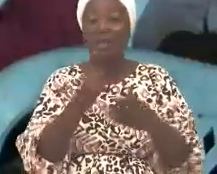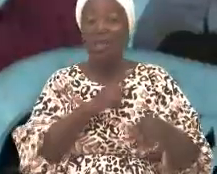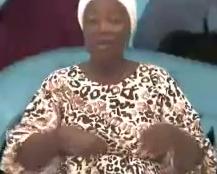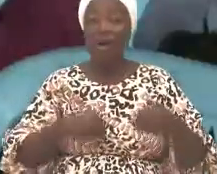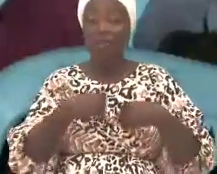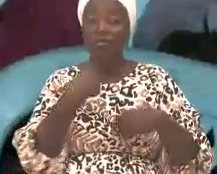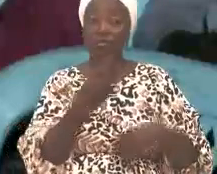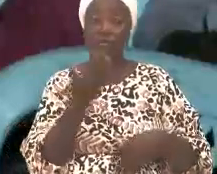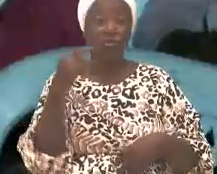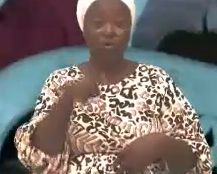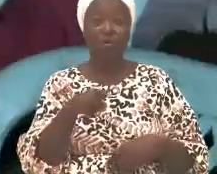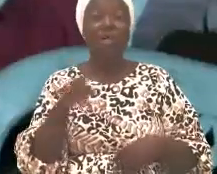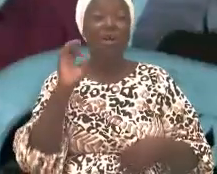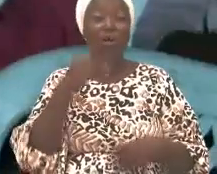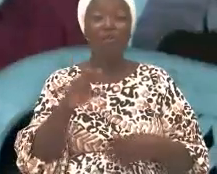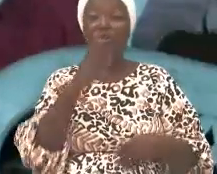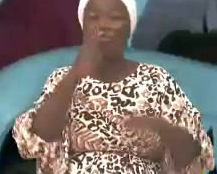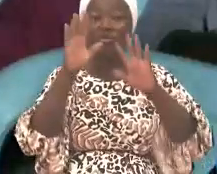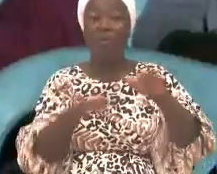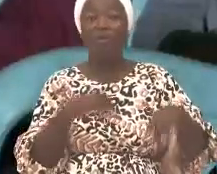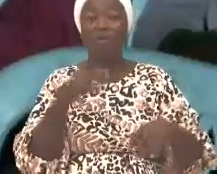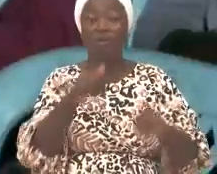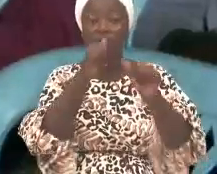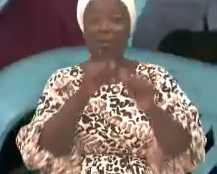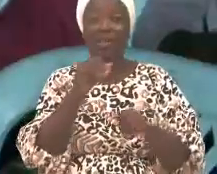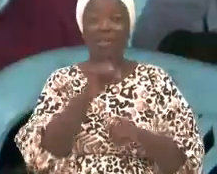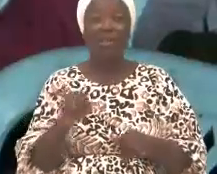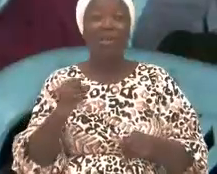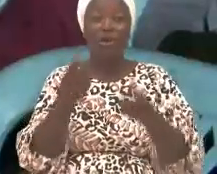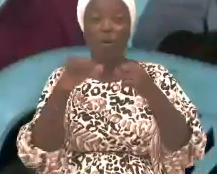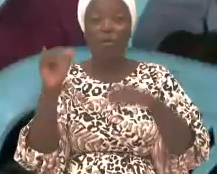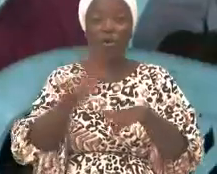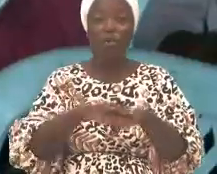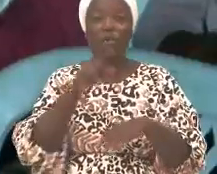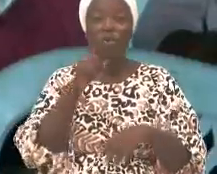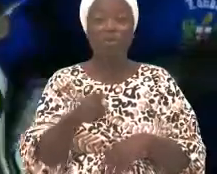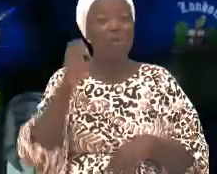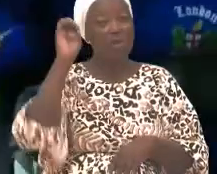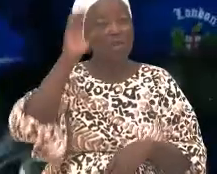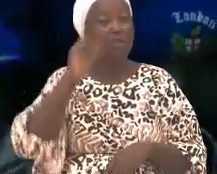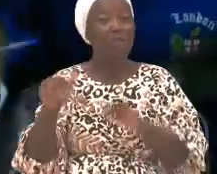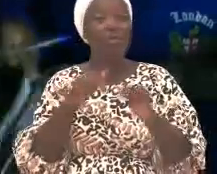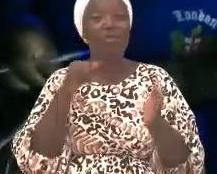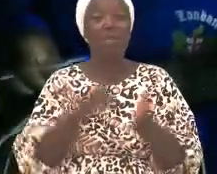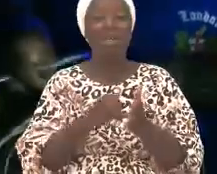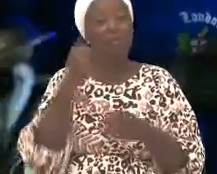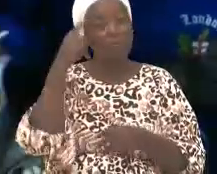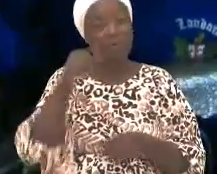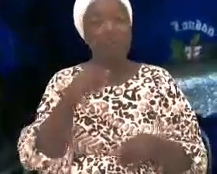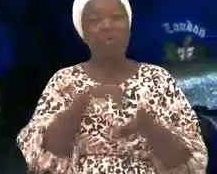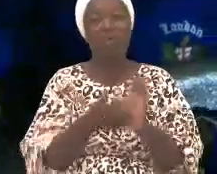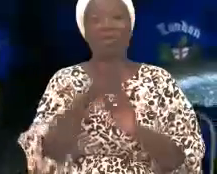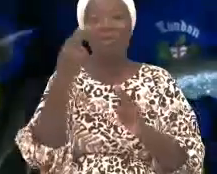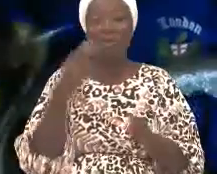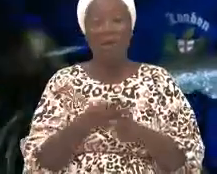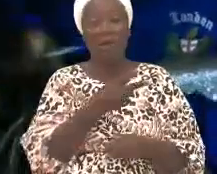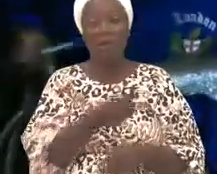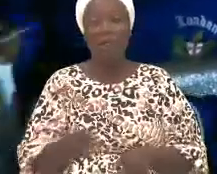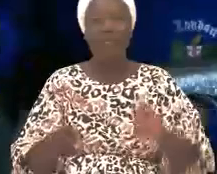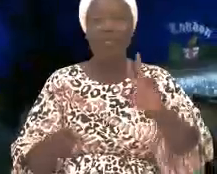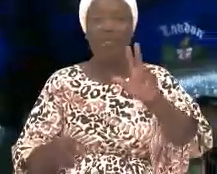you, from the showers of blessing coming upon you, he will do that in Jesus' name. Now verse